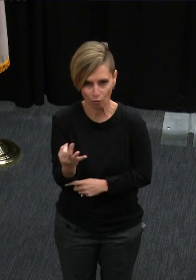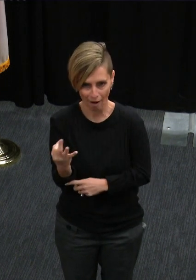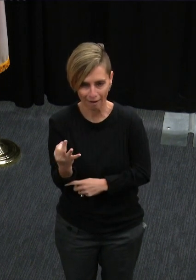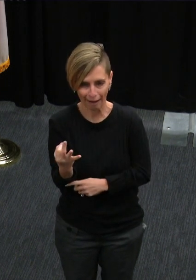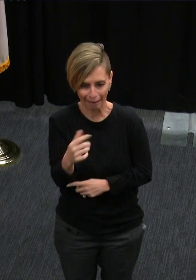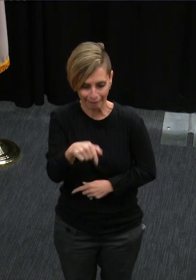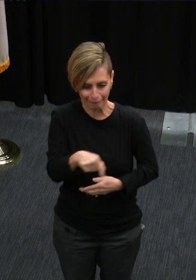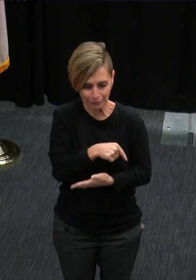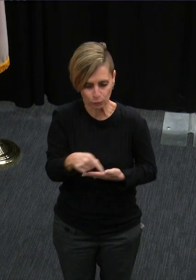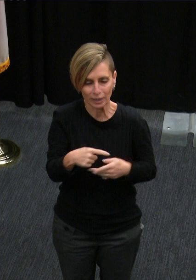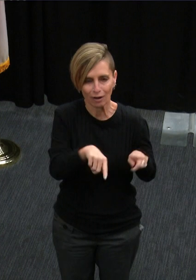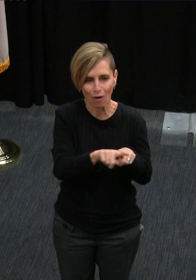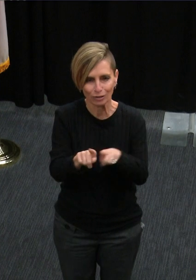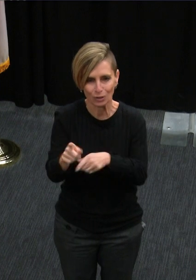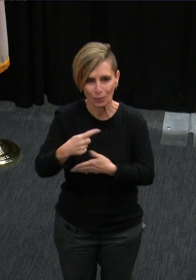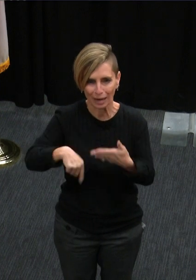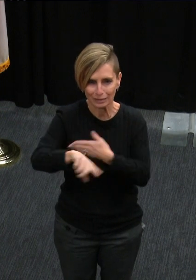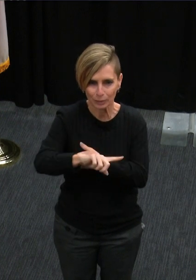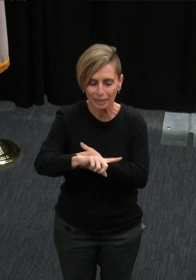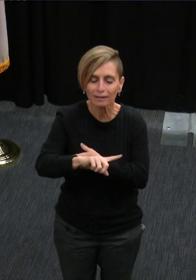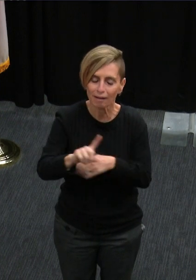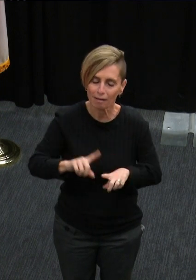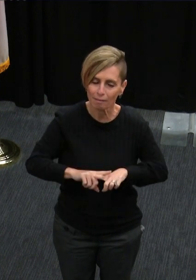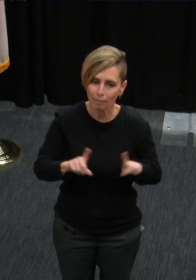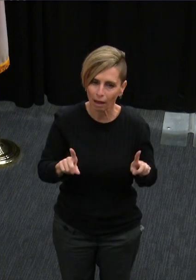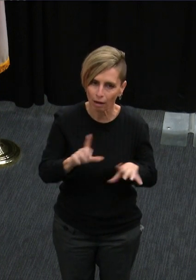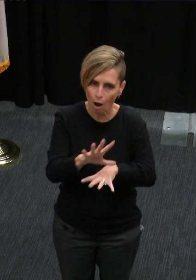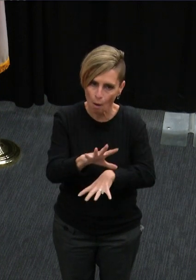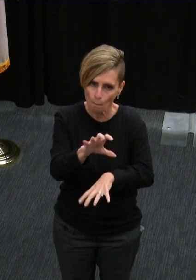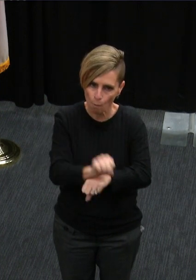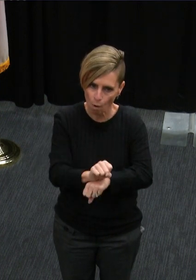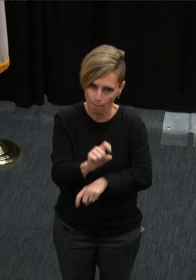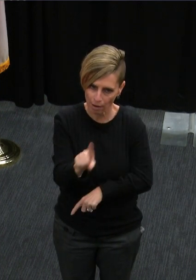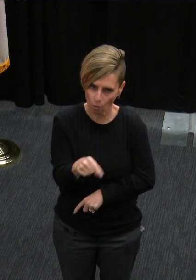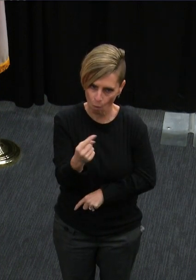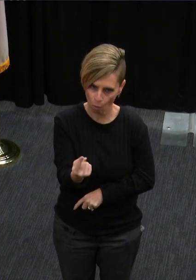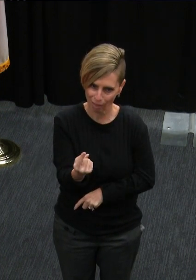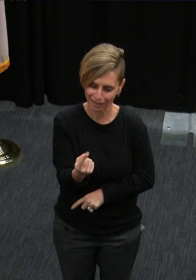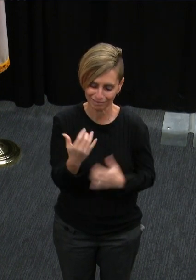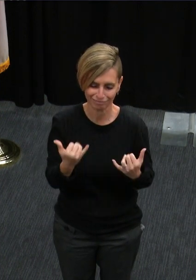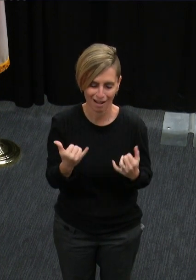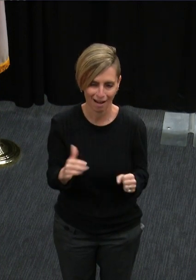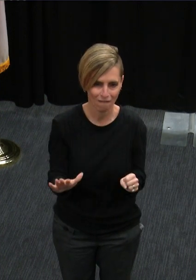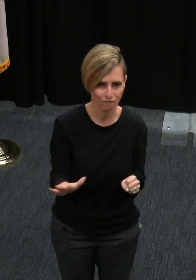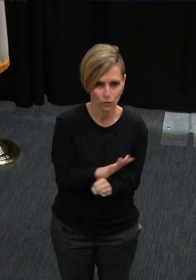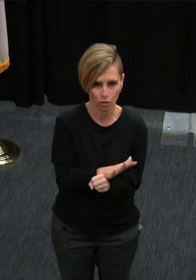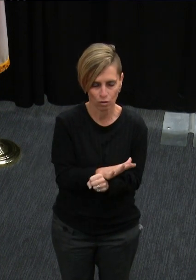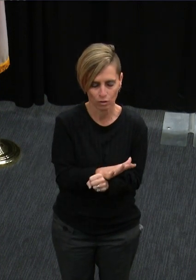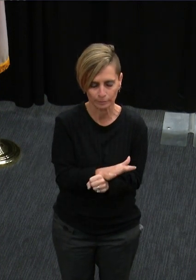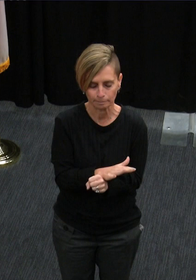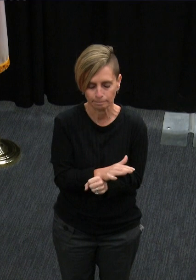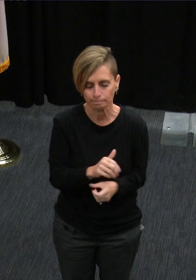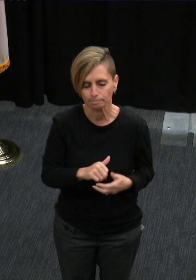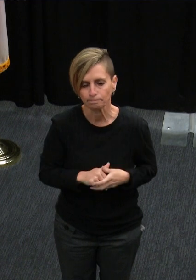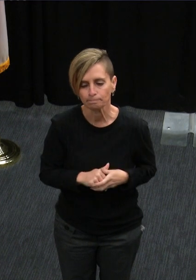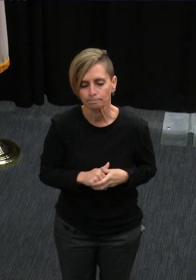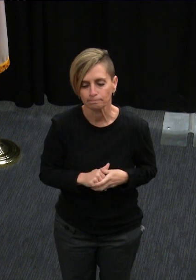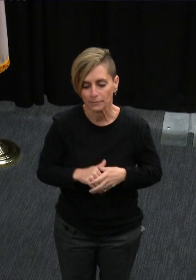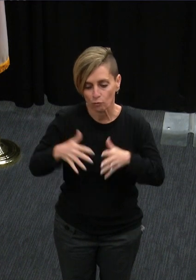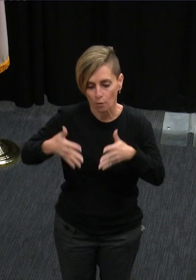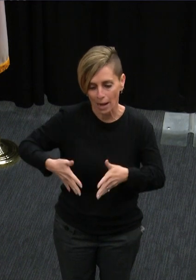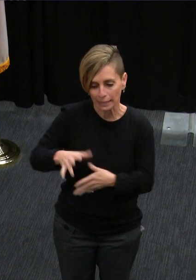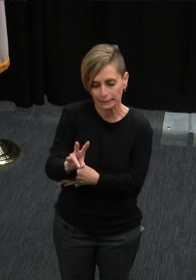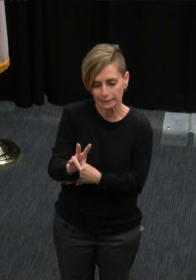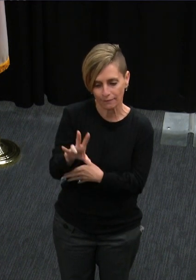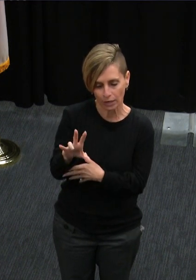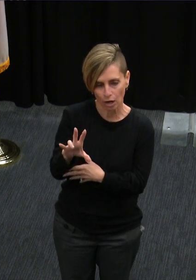it. Unfortunately, it's by appointment, but all slots have been filled. And the remaining 700